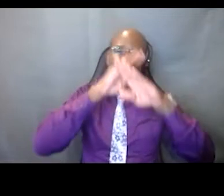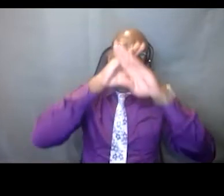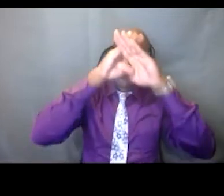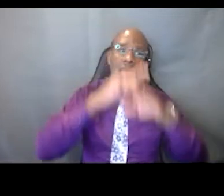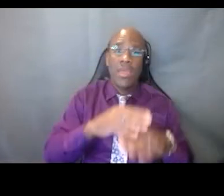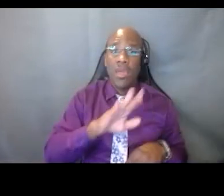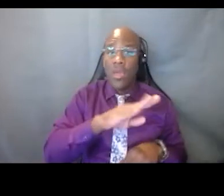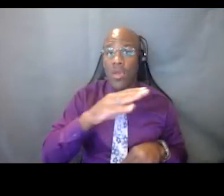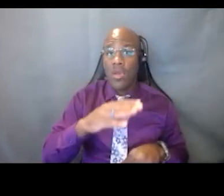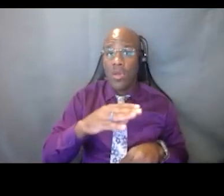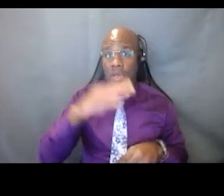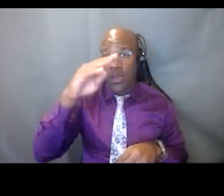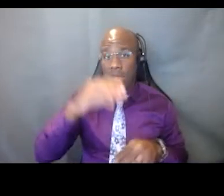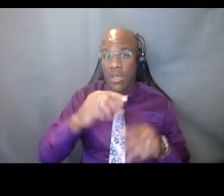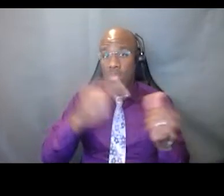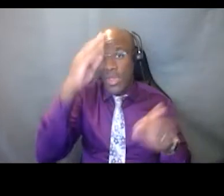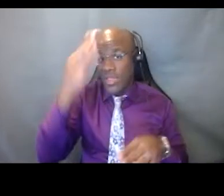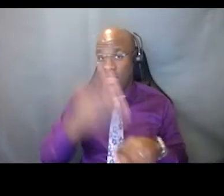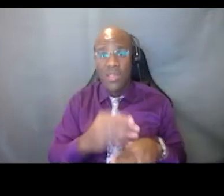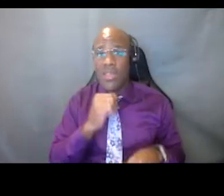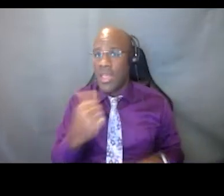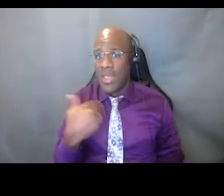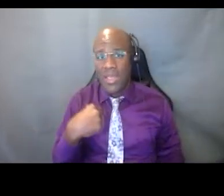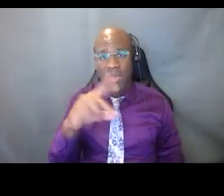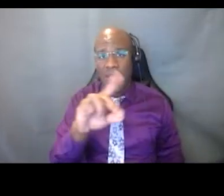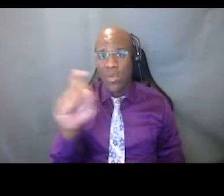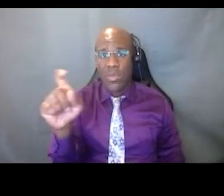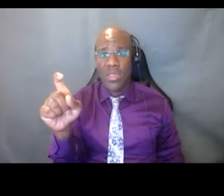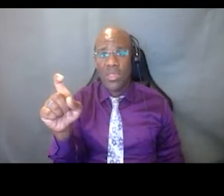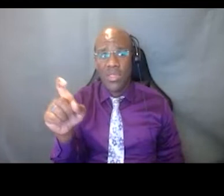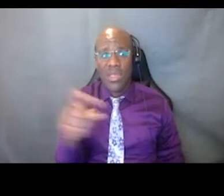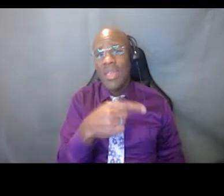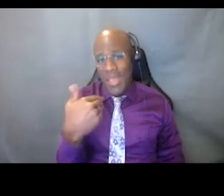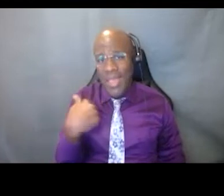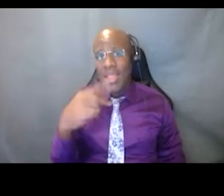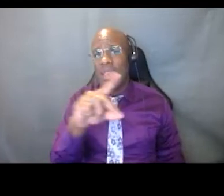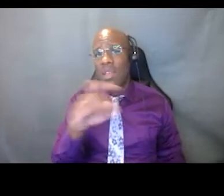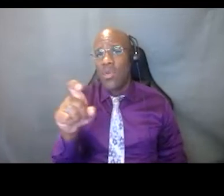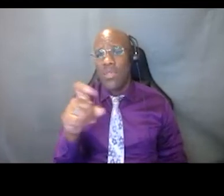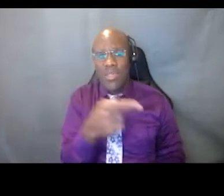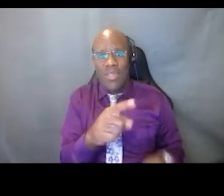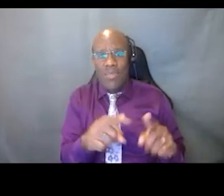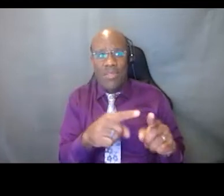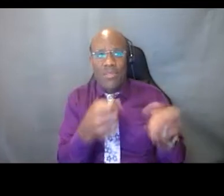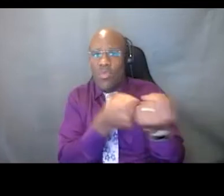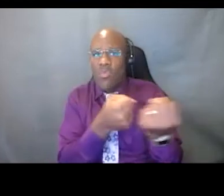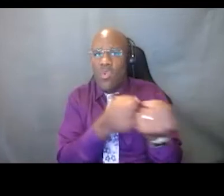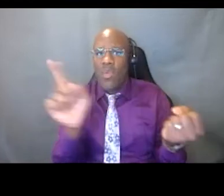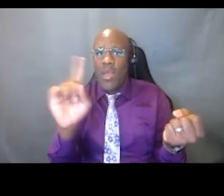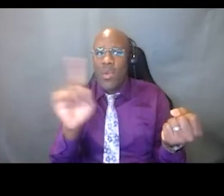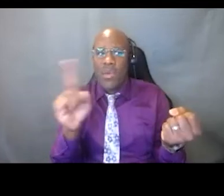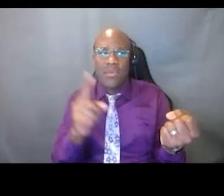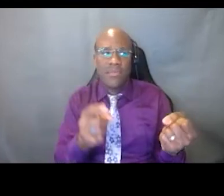diagnosis yet, or the diagnoses that he had were actually ones that he wasn't getting proper, or wasn't getting supports to be able to stay within the